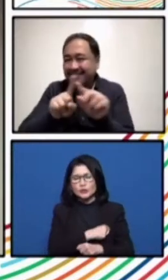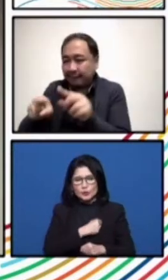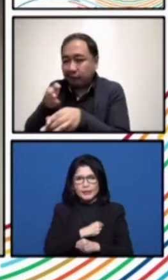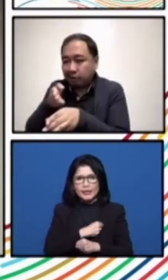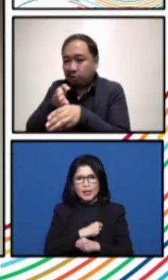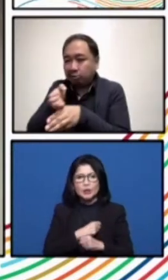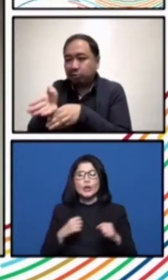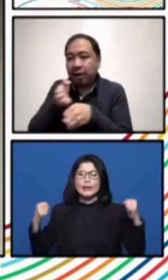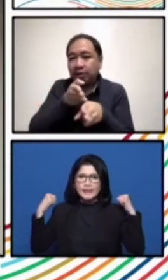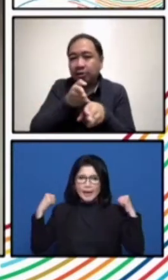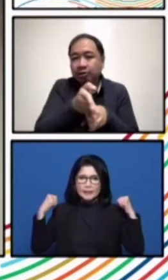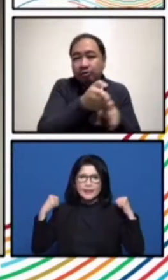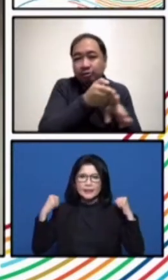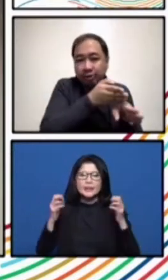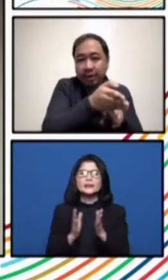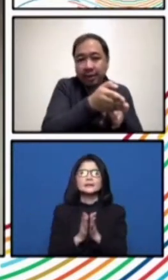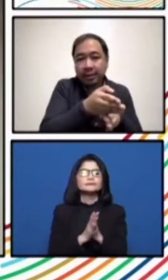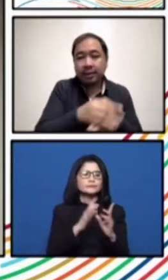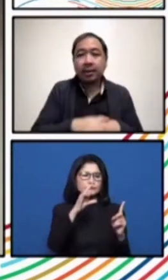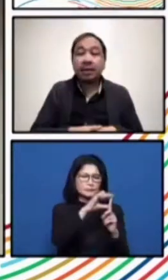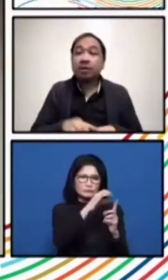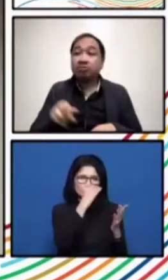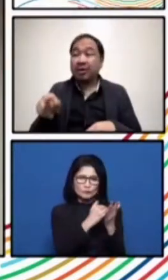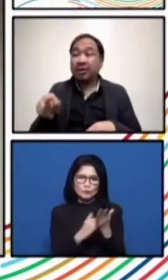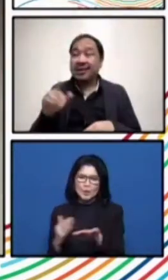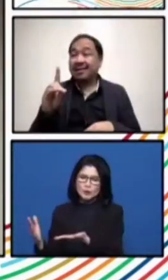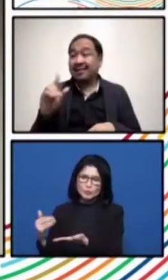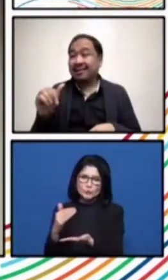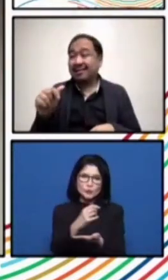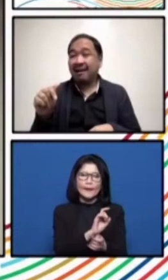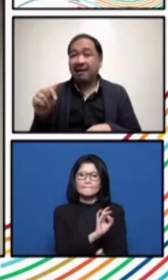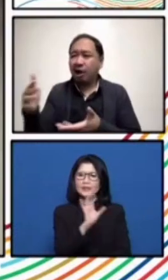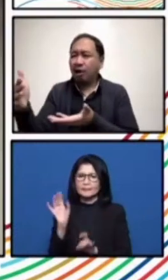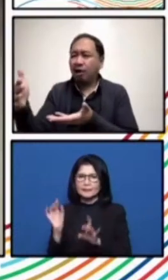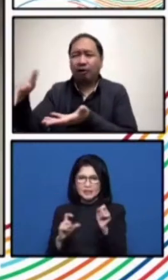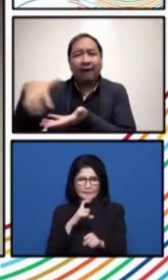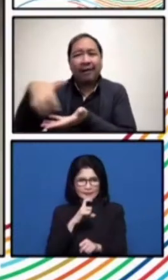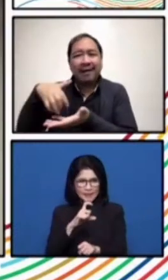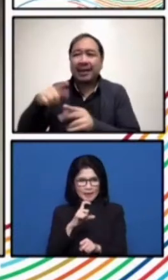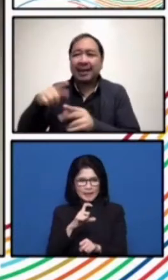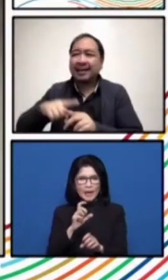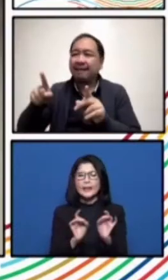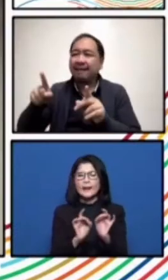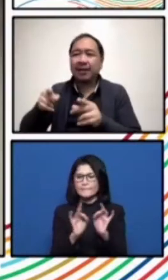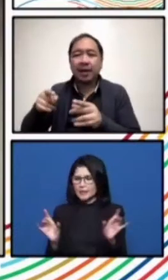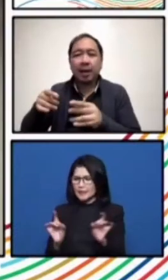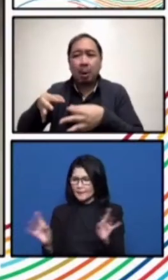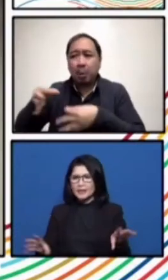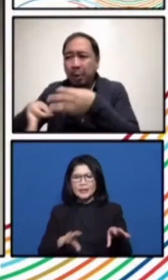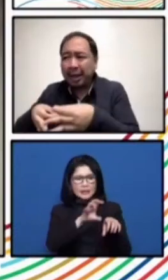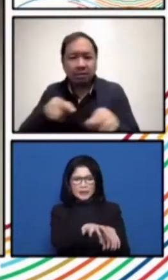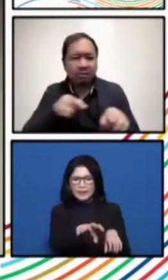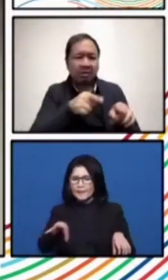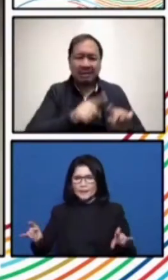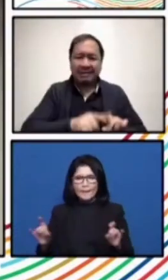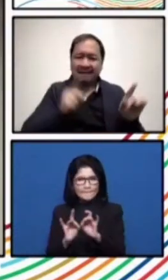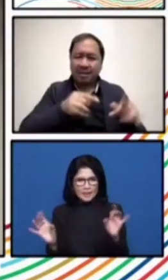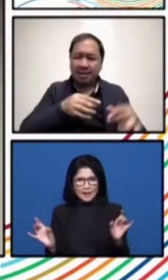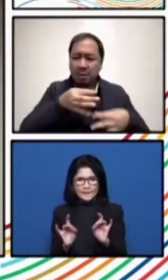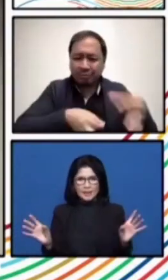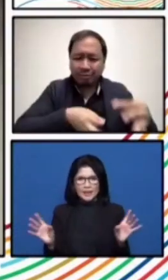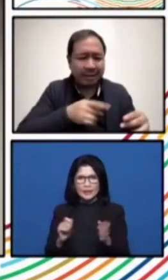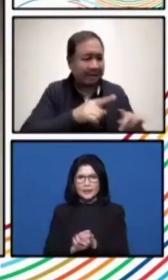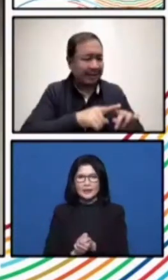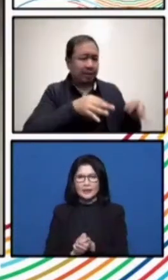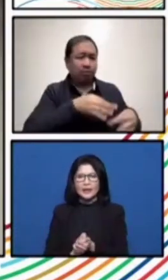data is being collected with different methodologies or different ways in different places it a creates confusion because one place says